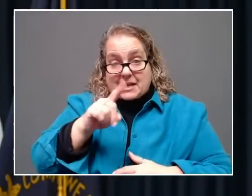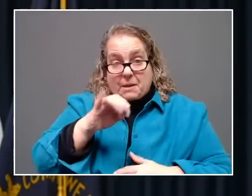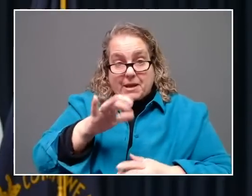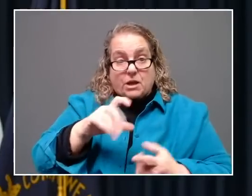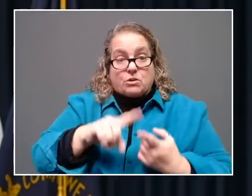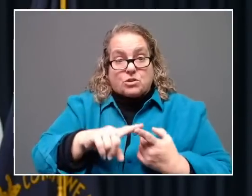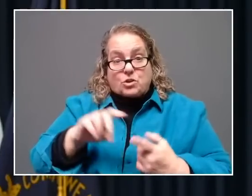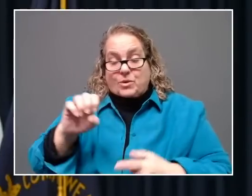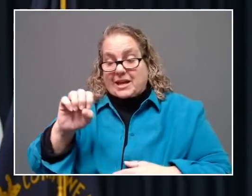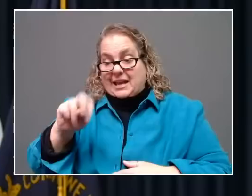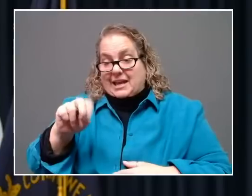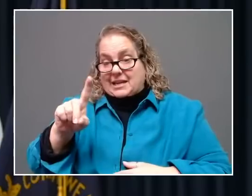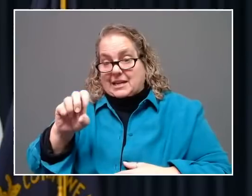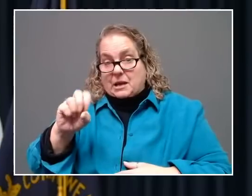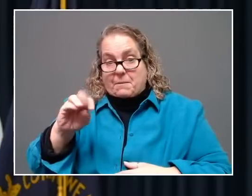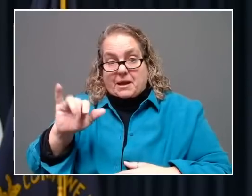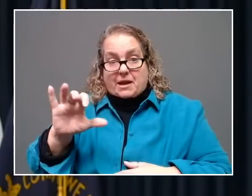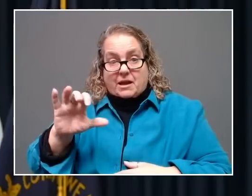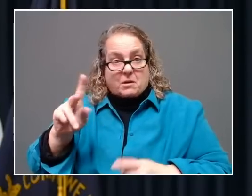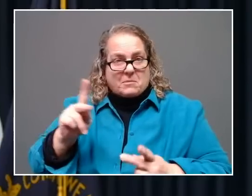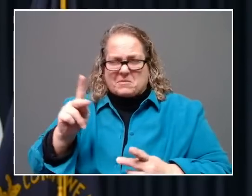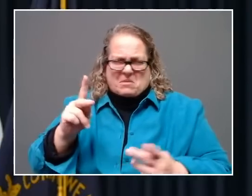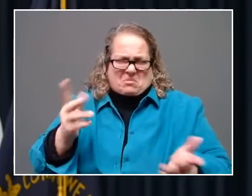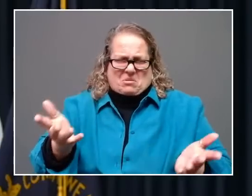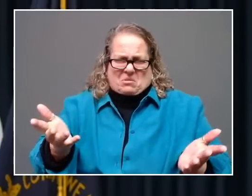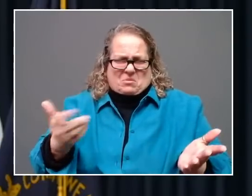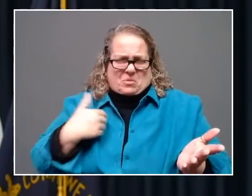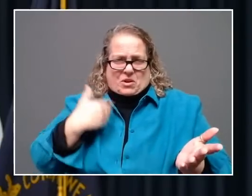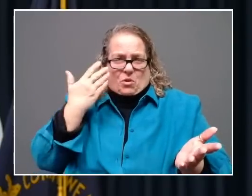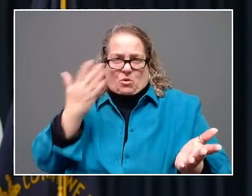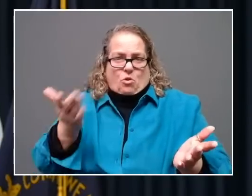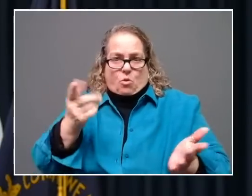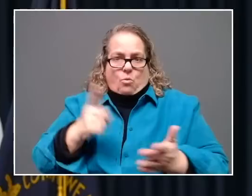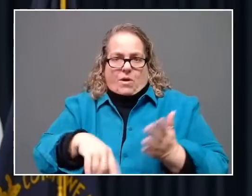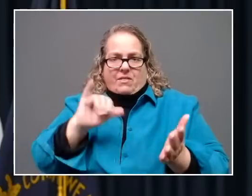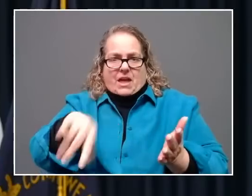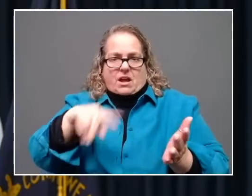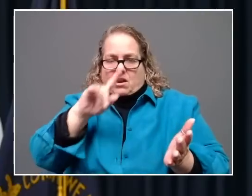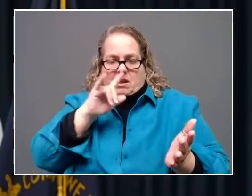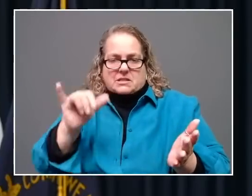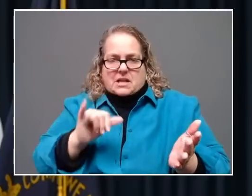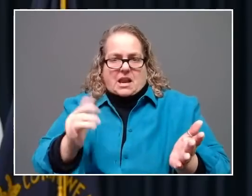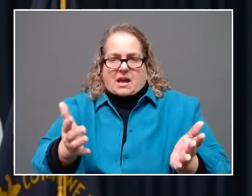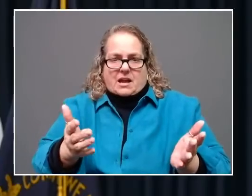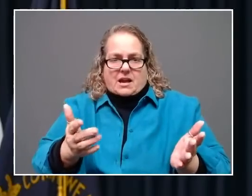now. Tom, none of us know what that looks like. None of us know what the moment that it moves is.